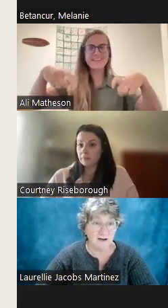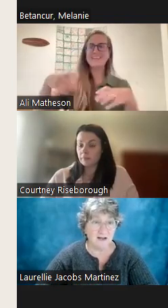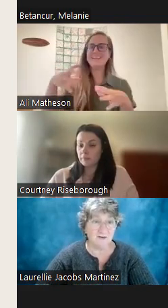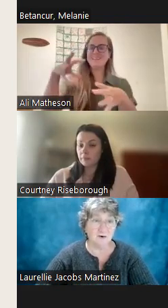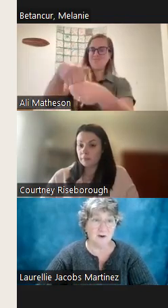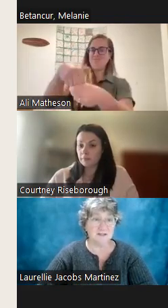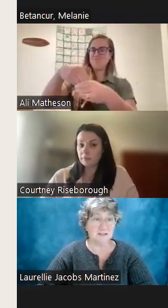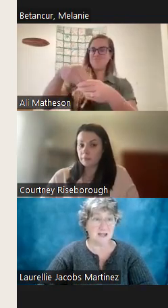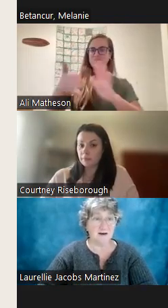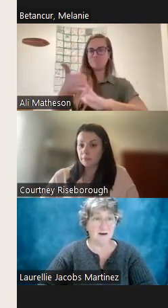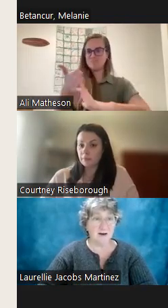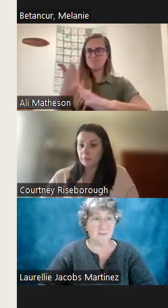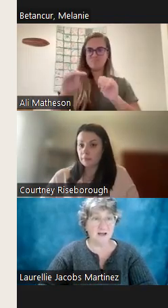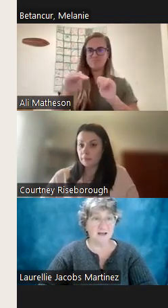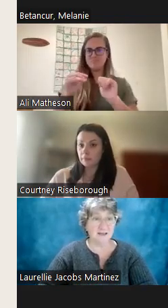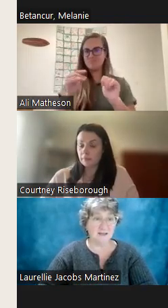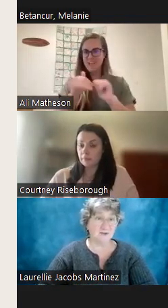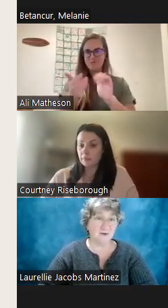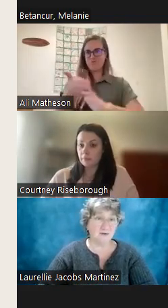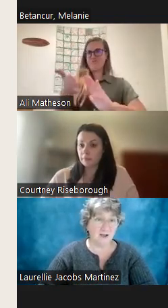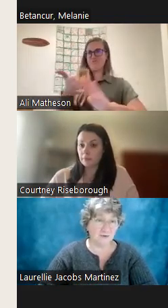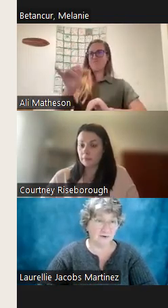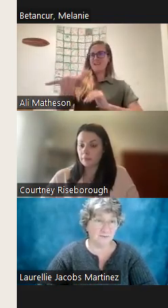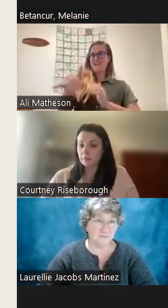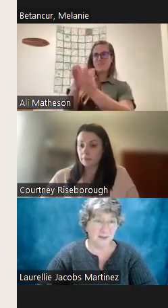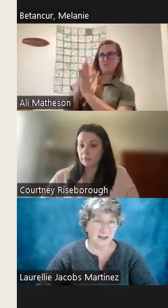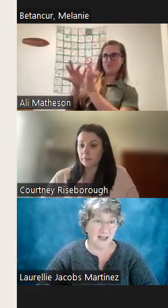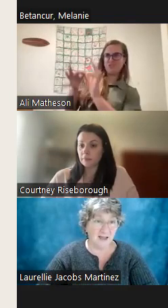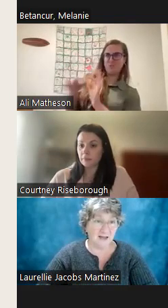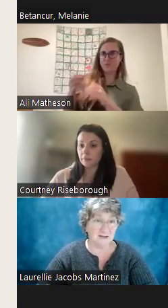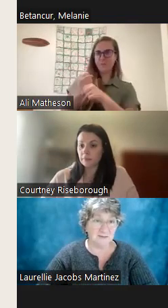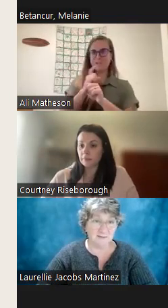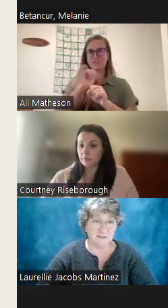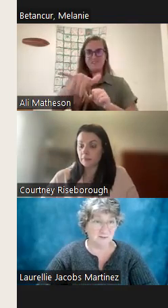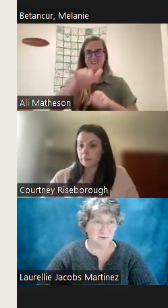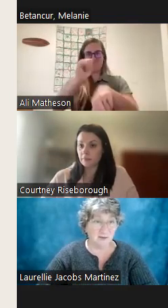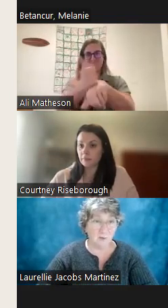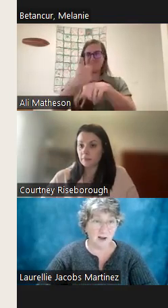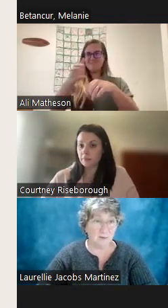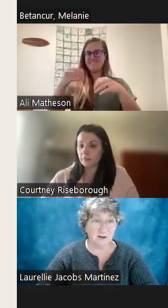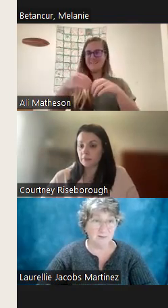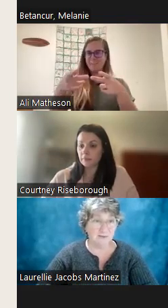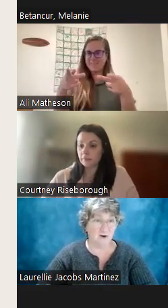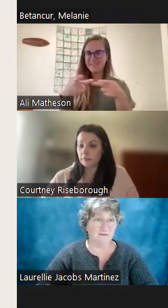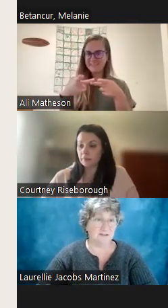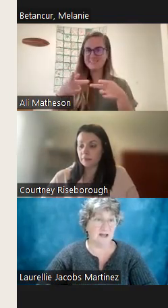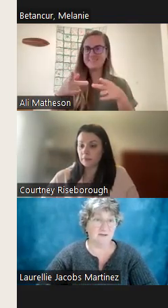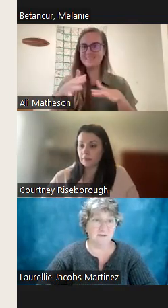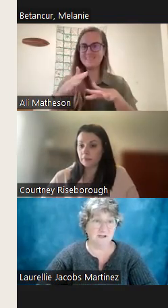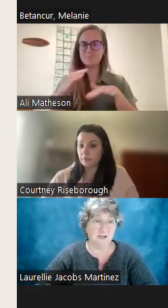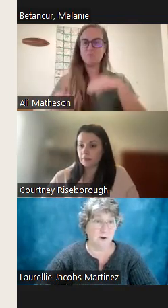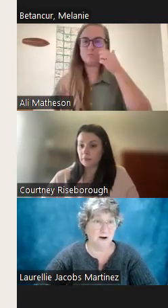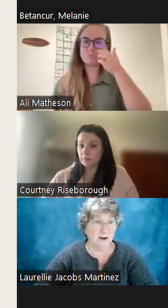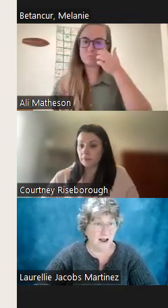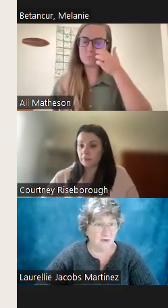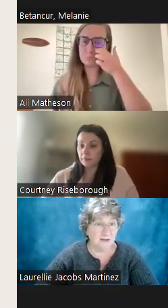required and the request is there, but there's no follow through. And sometimes systems run that way where people in the office staff aren't